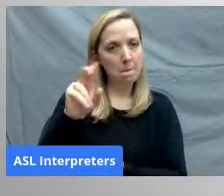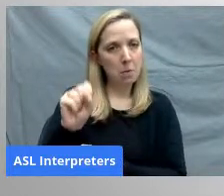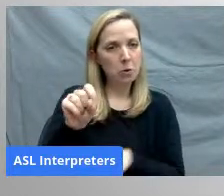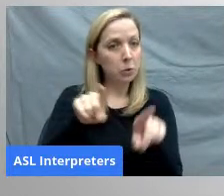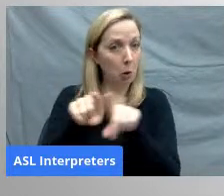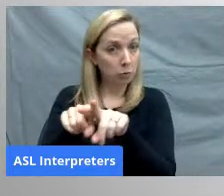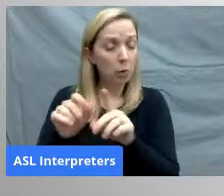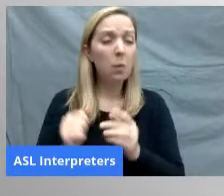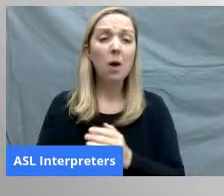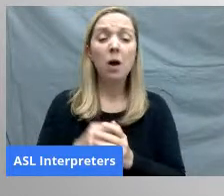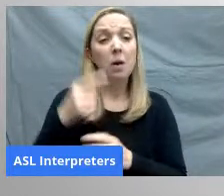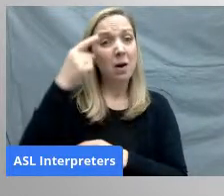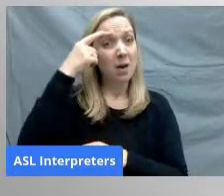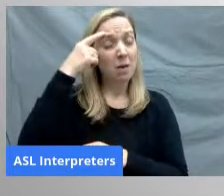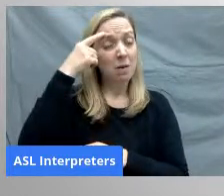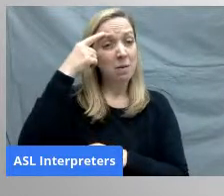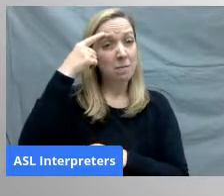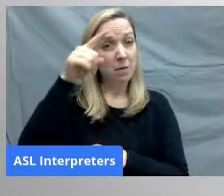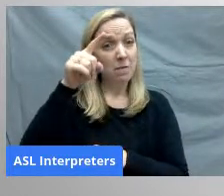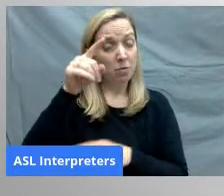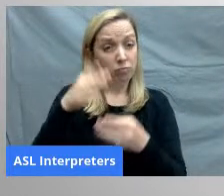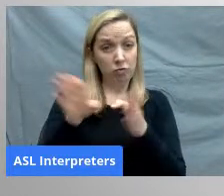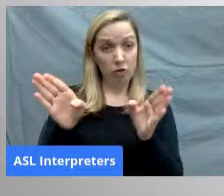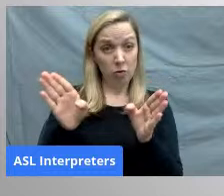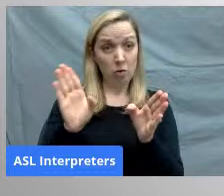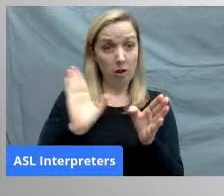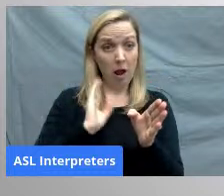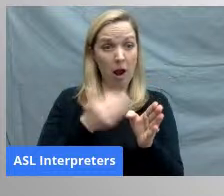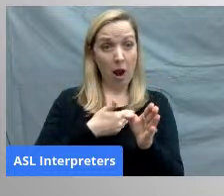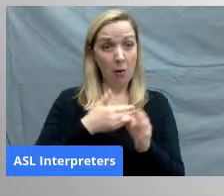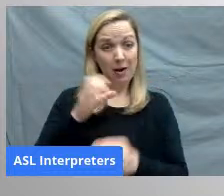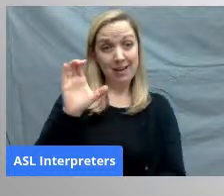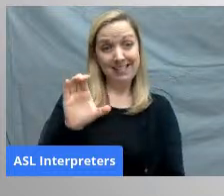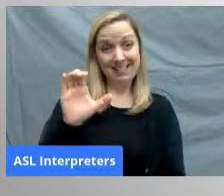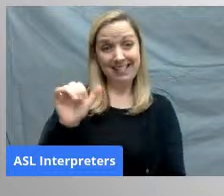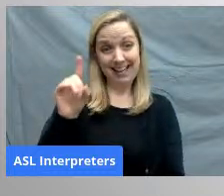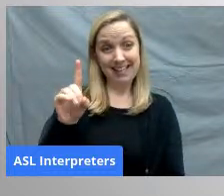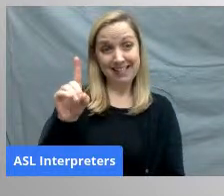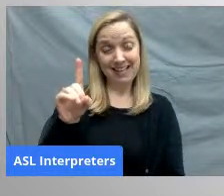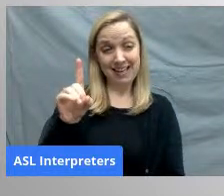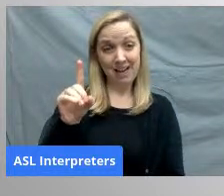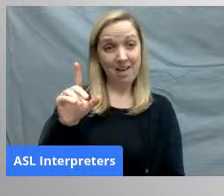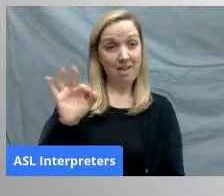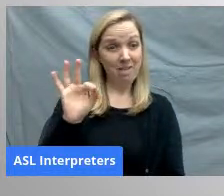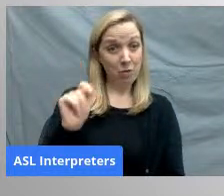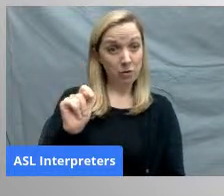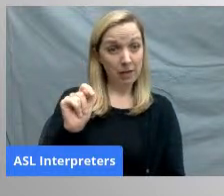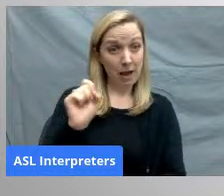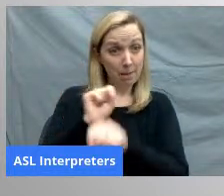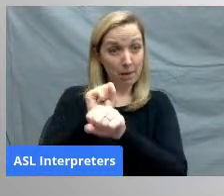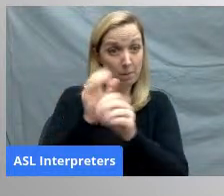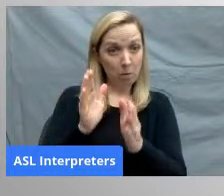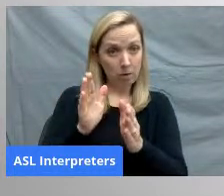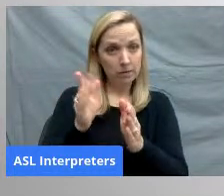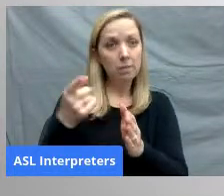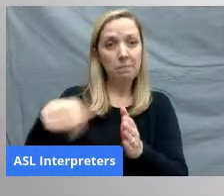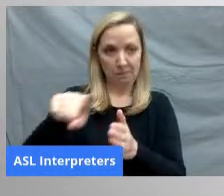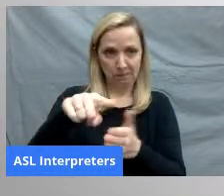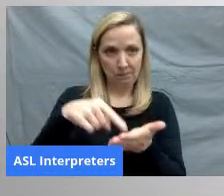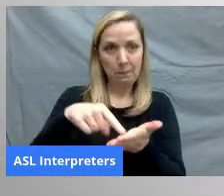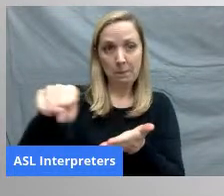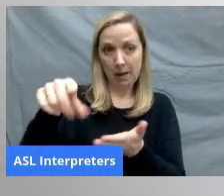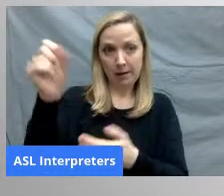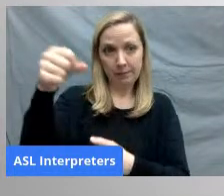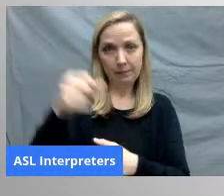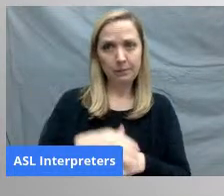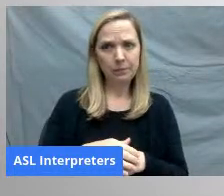large, for all of our employees at CCSD that earn a salary and are full-time, they are getting paid. So we